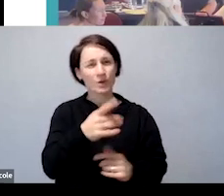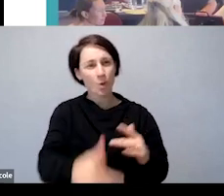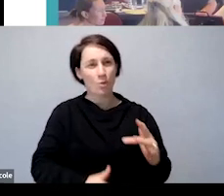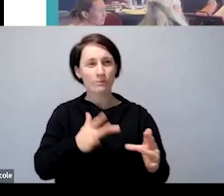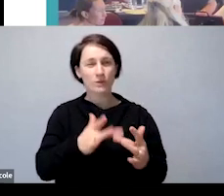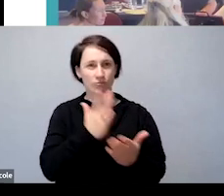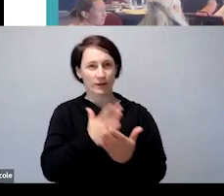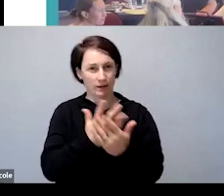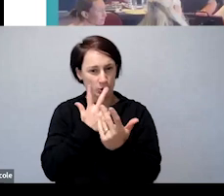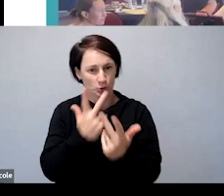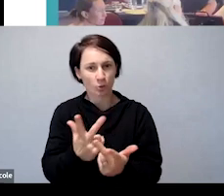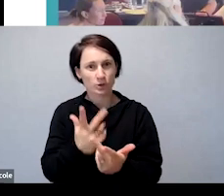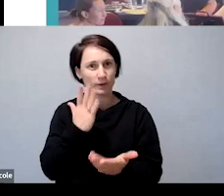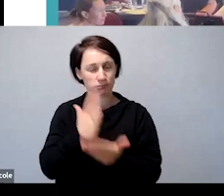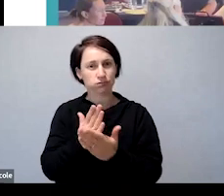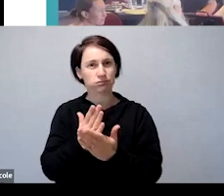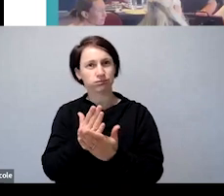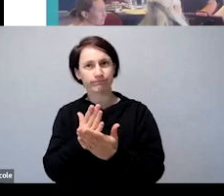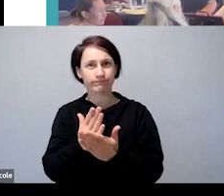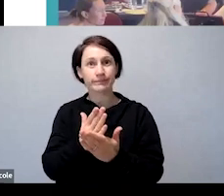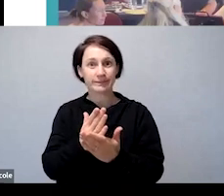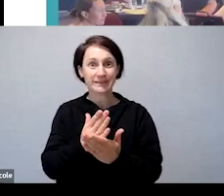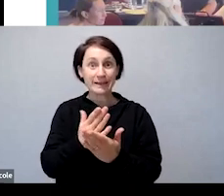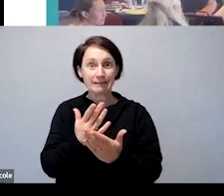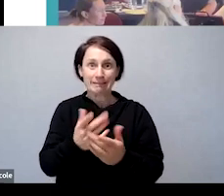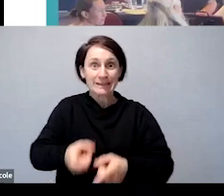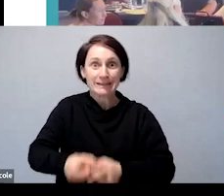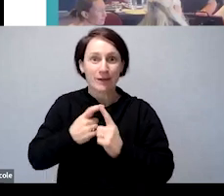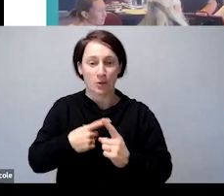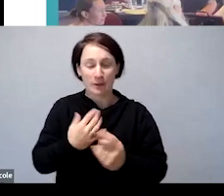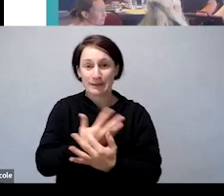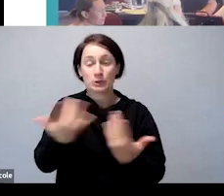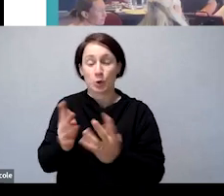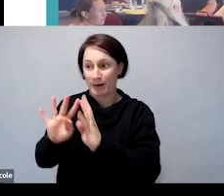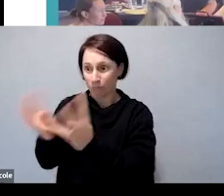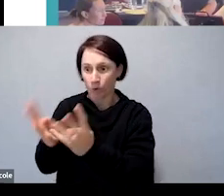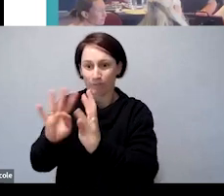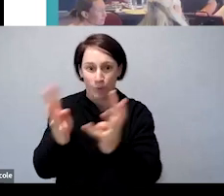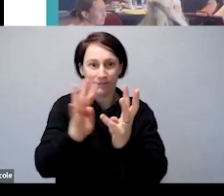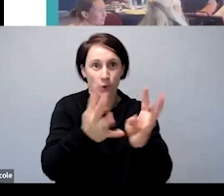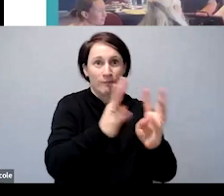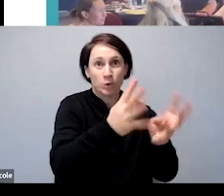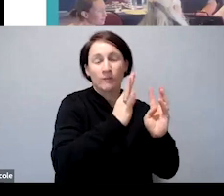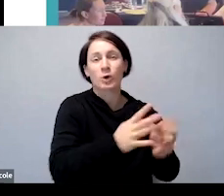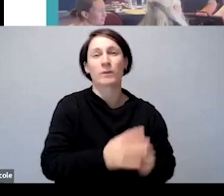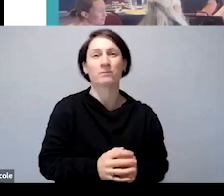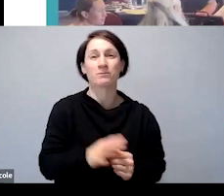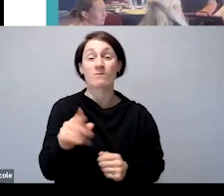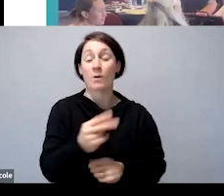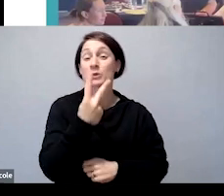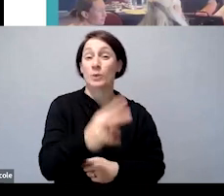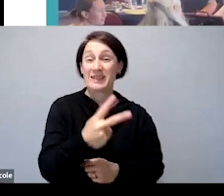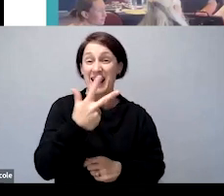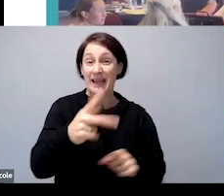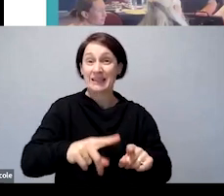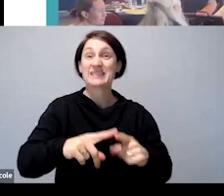hard a time we're having keeping up with the numbers of forums. In yellow highlight, I've showed of the 28 forums, we've had